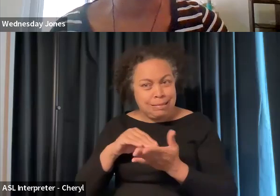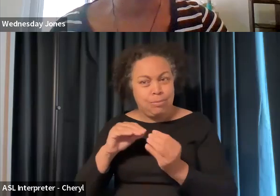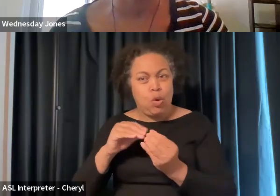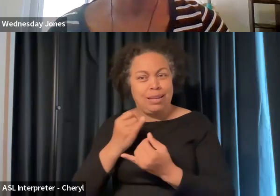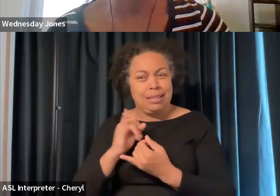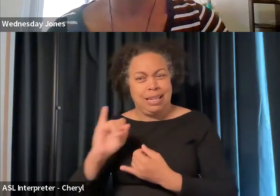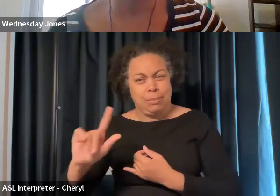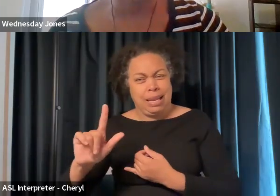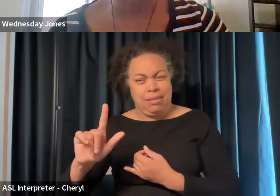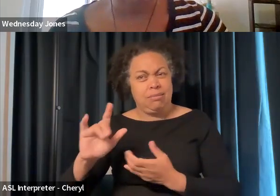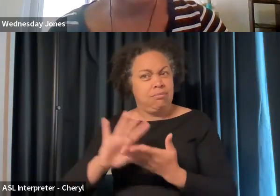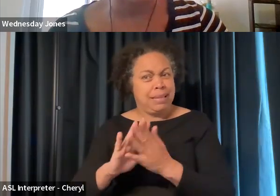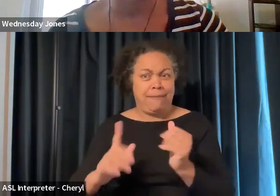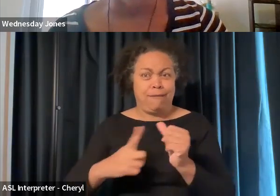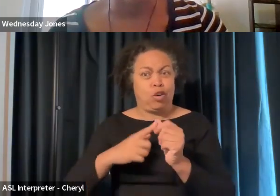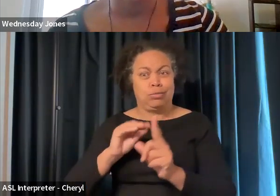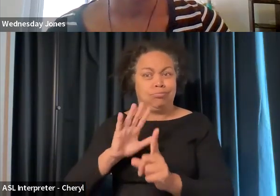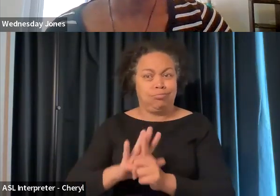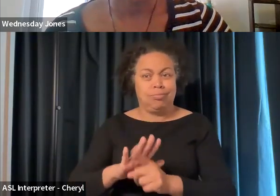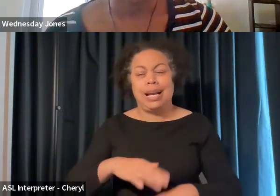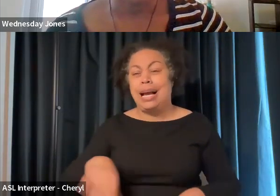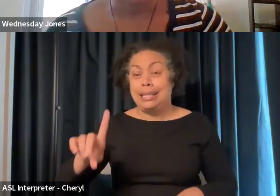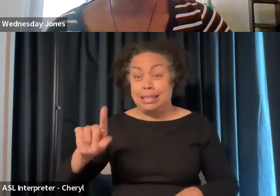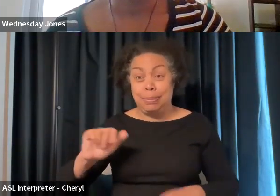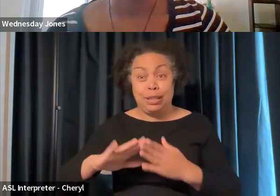about disability, the disability community as well.